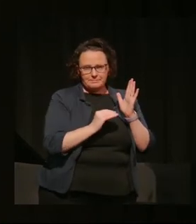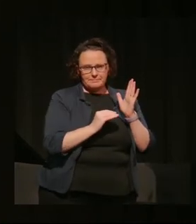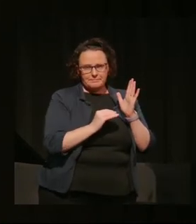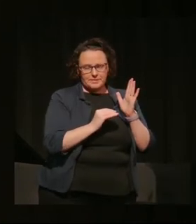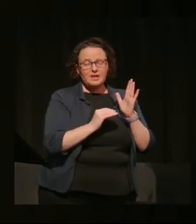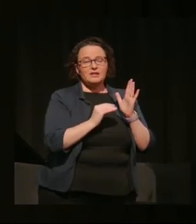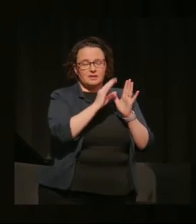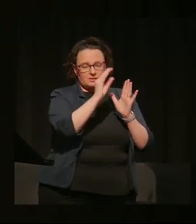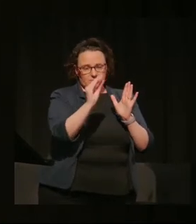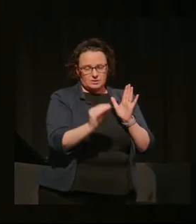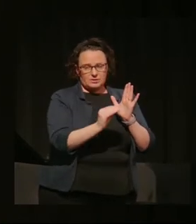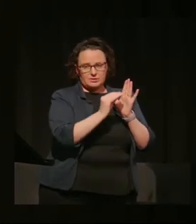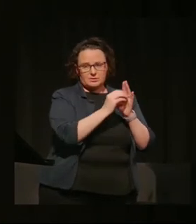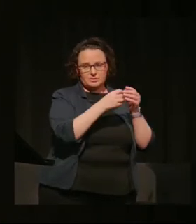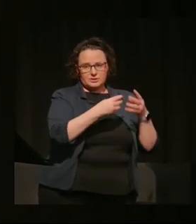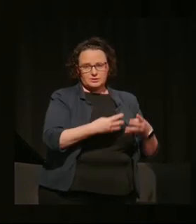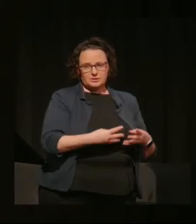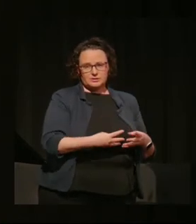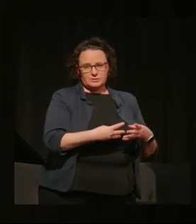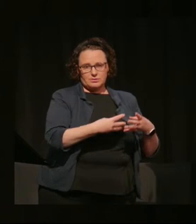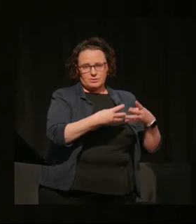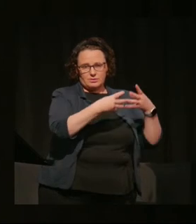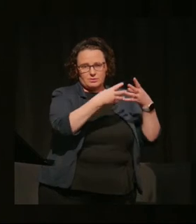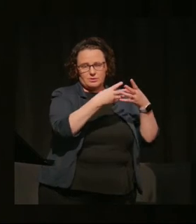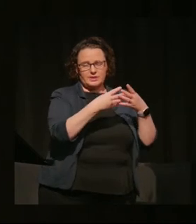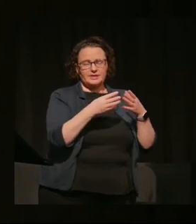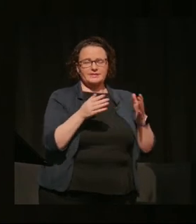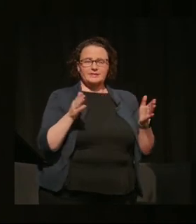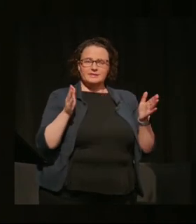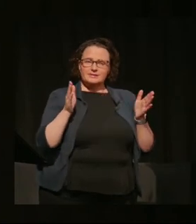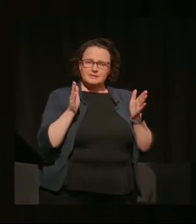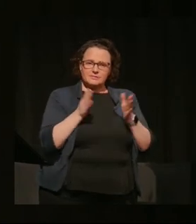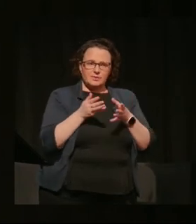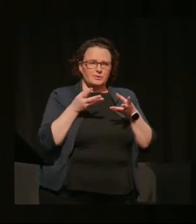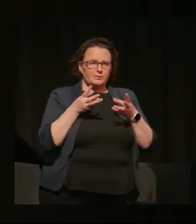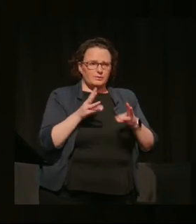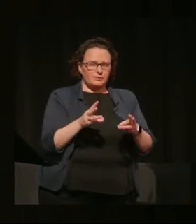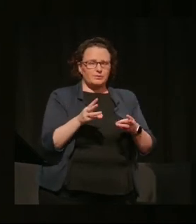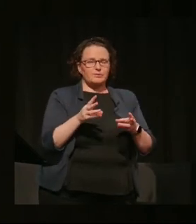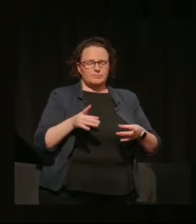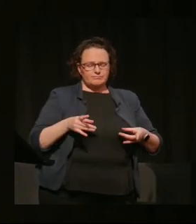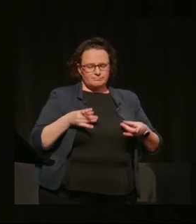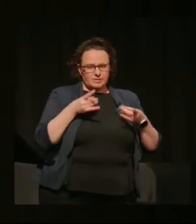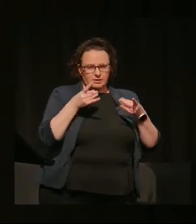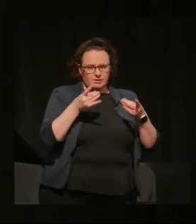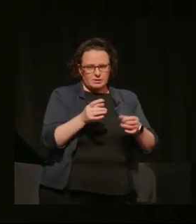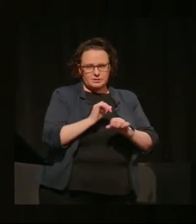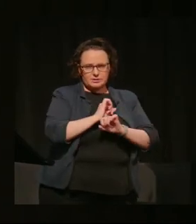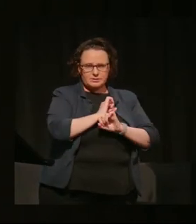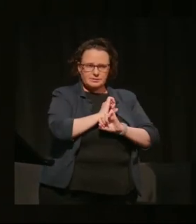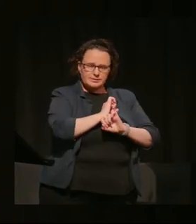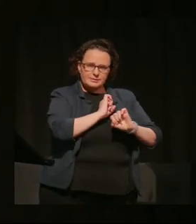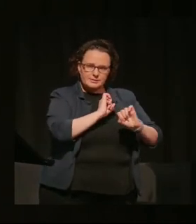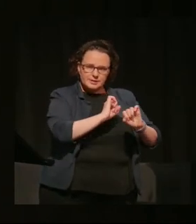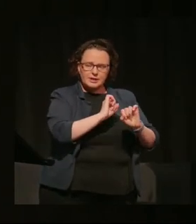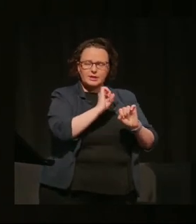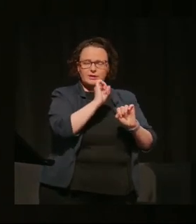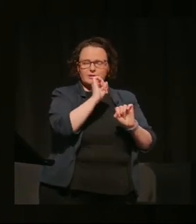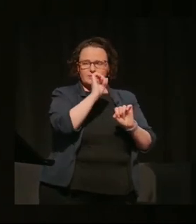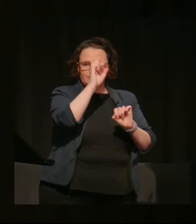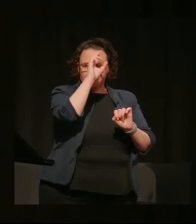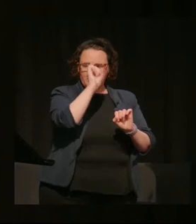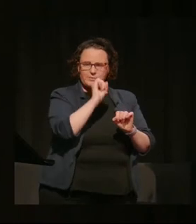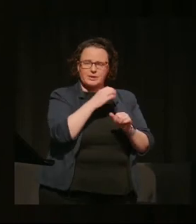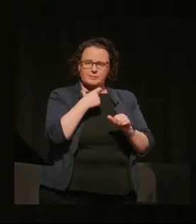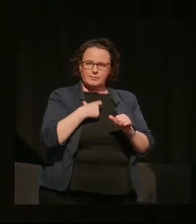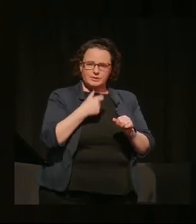are included in the scroll. In this small way, we honor their memory and give them a personal Irish